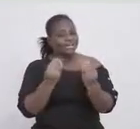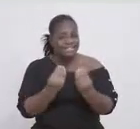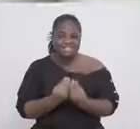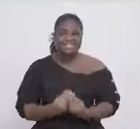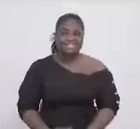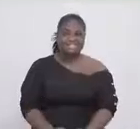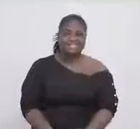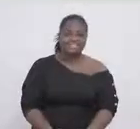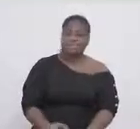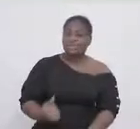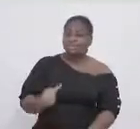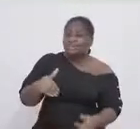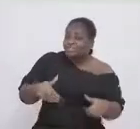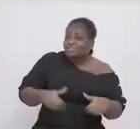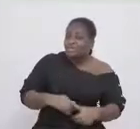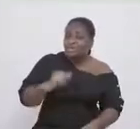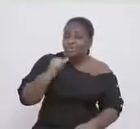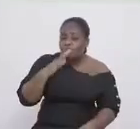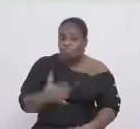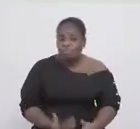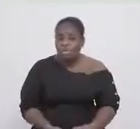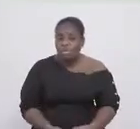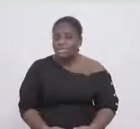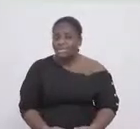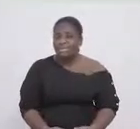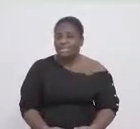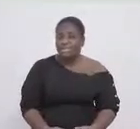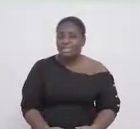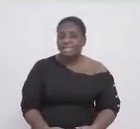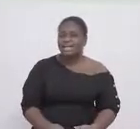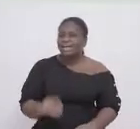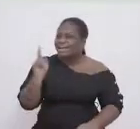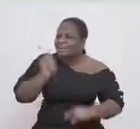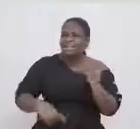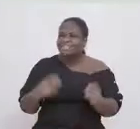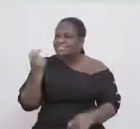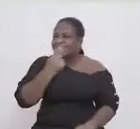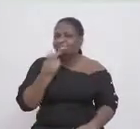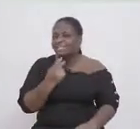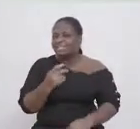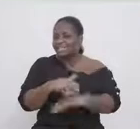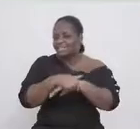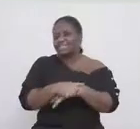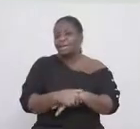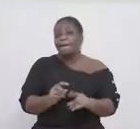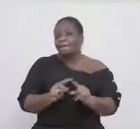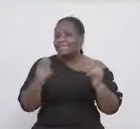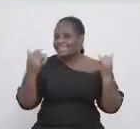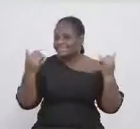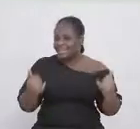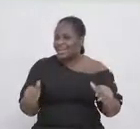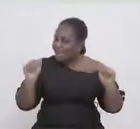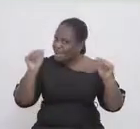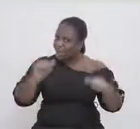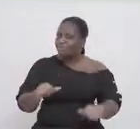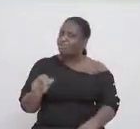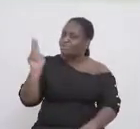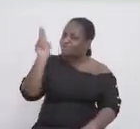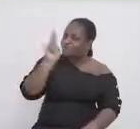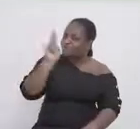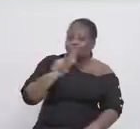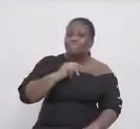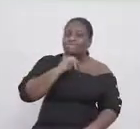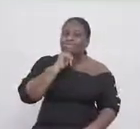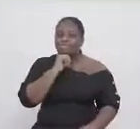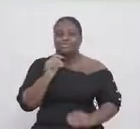about a young lady in the Afajatu South District, and she could barely speak English. But, you know, she was now able to use these tools to be able